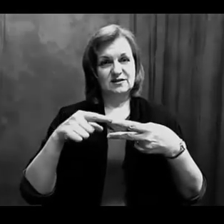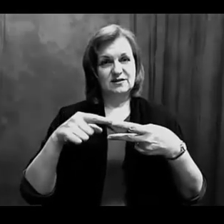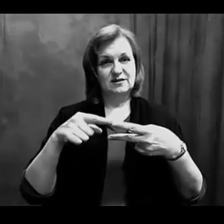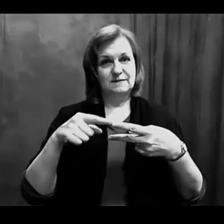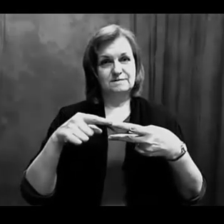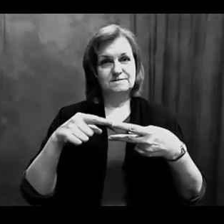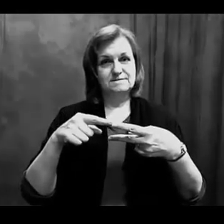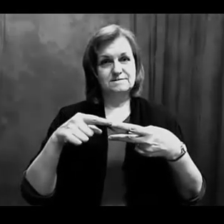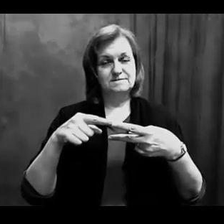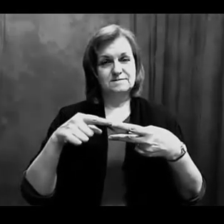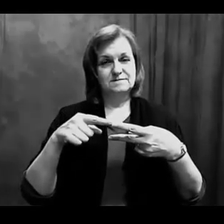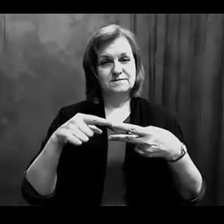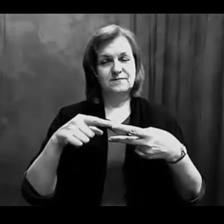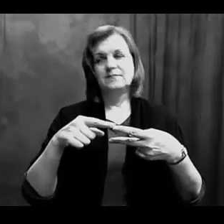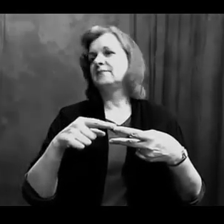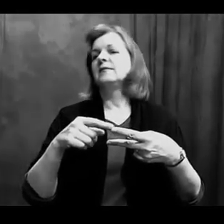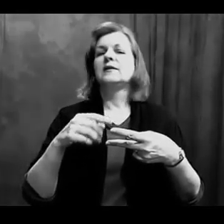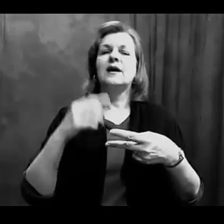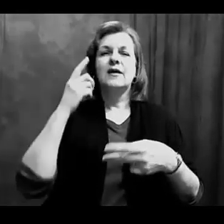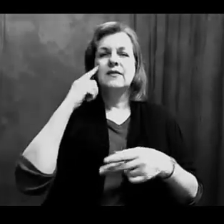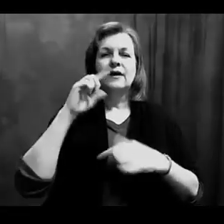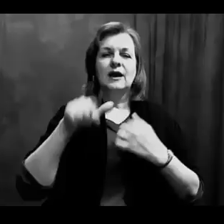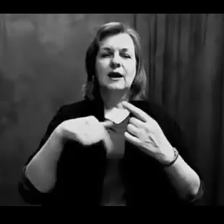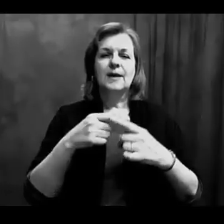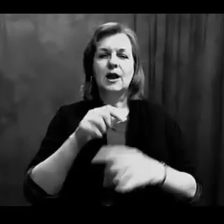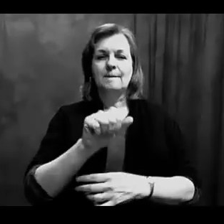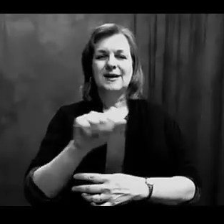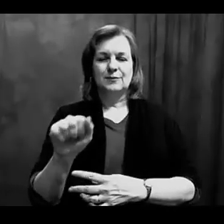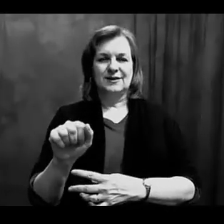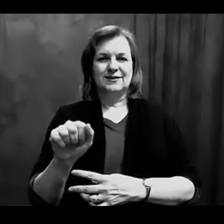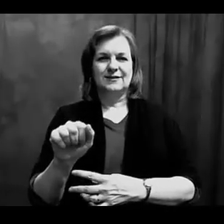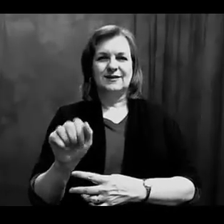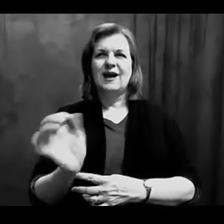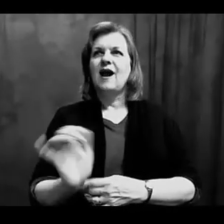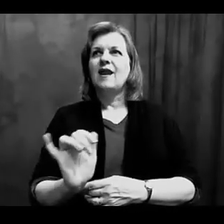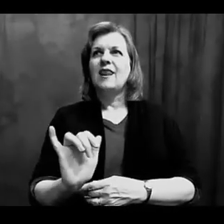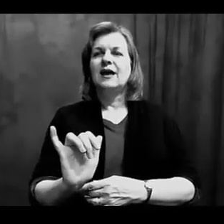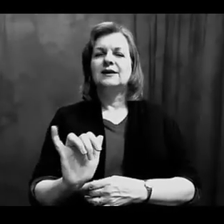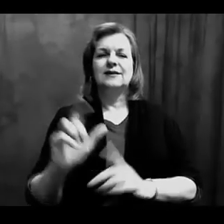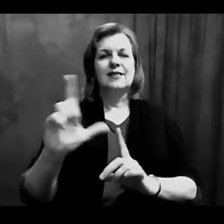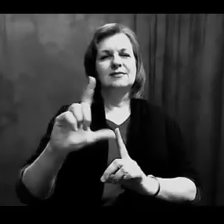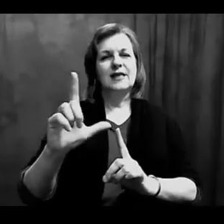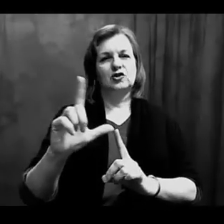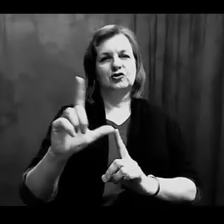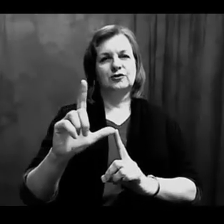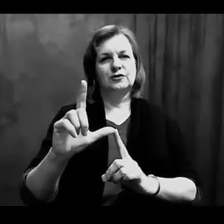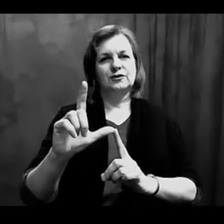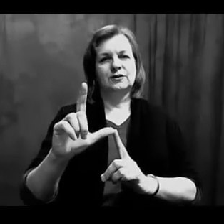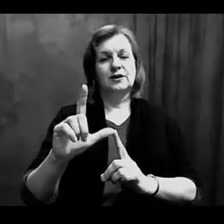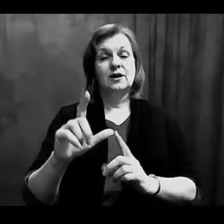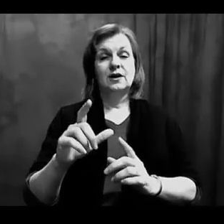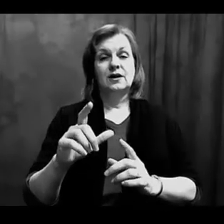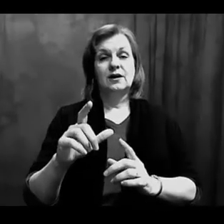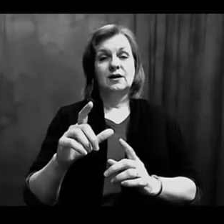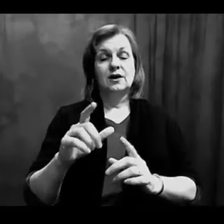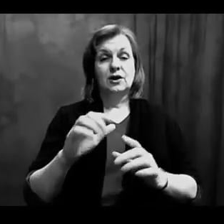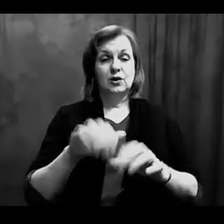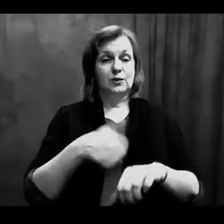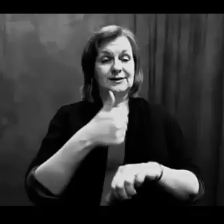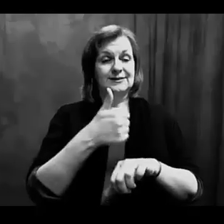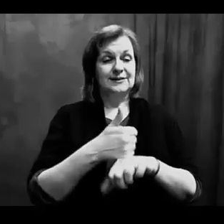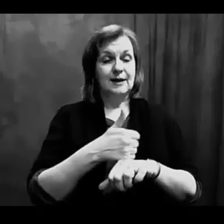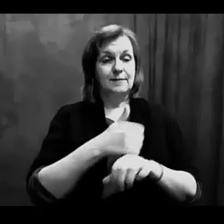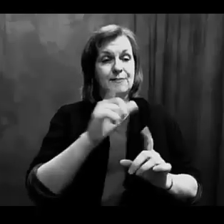this is different than this. Think about amino acids like letters of the